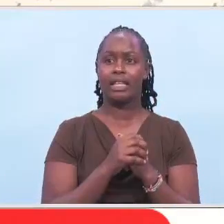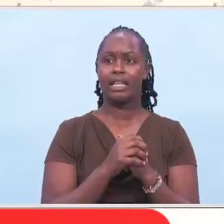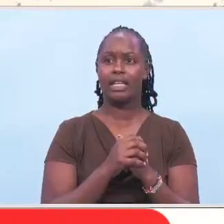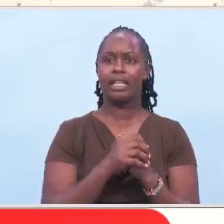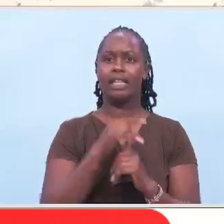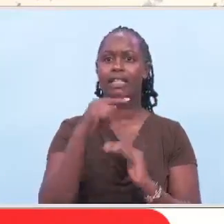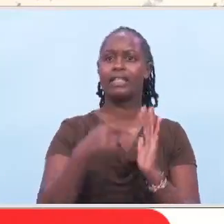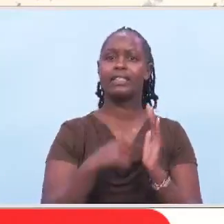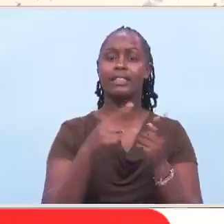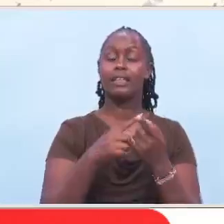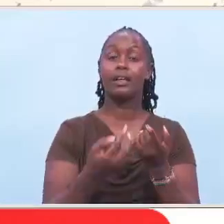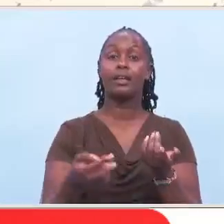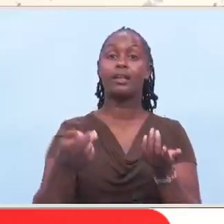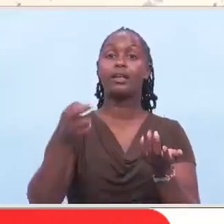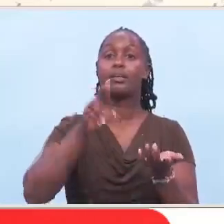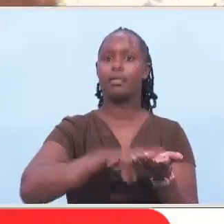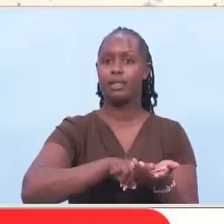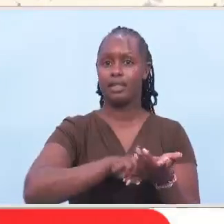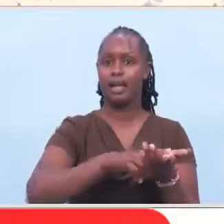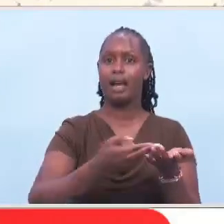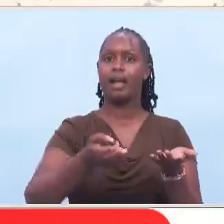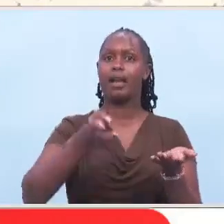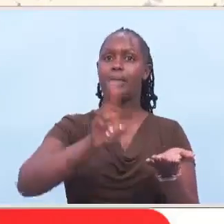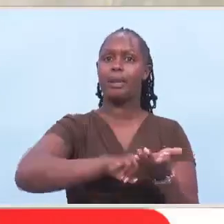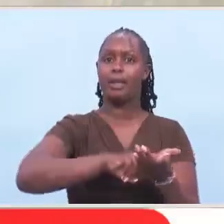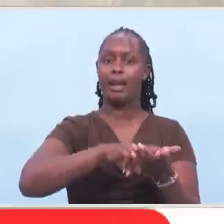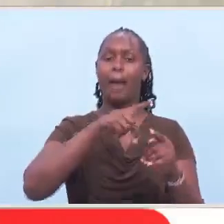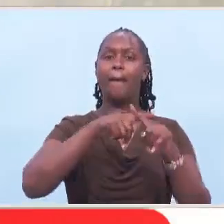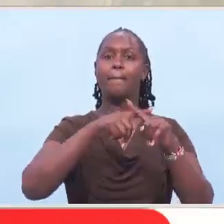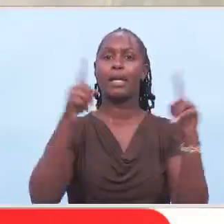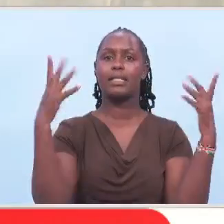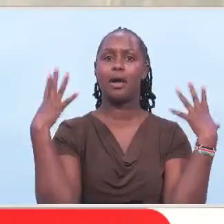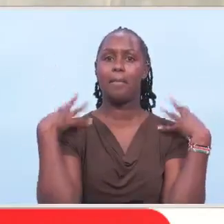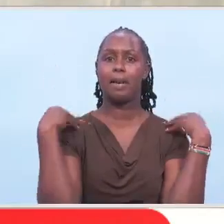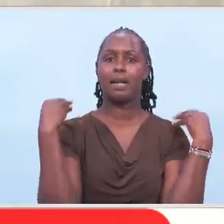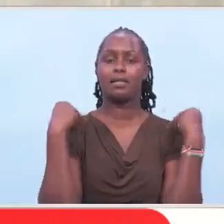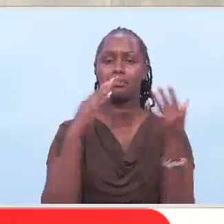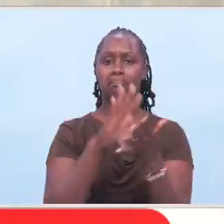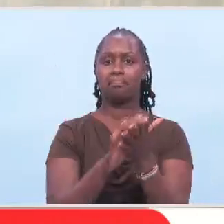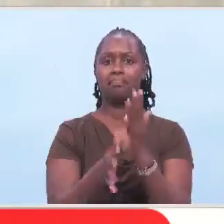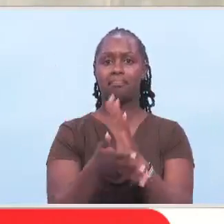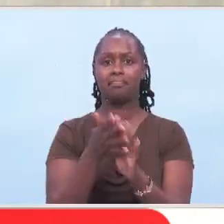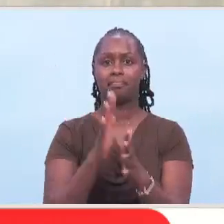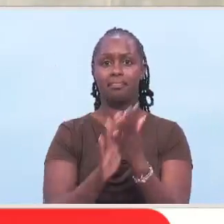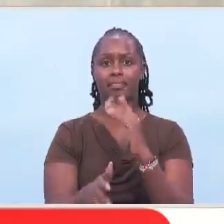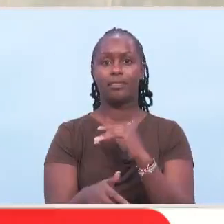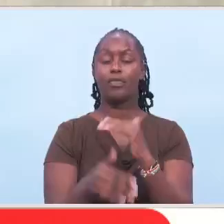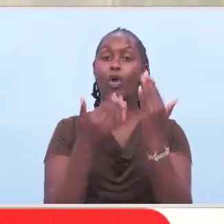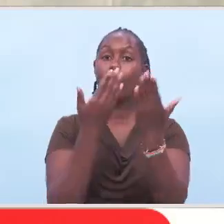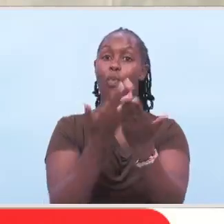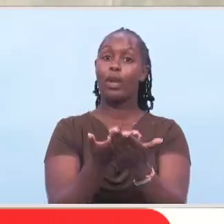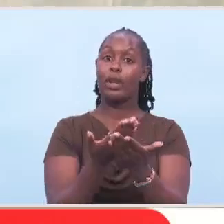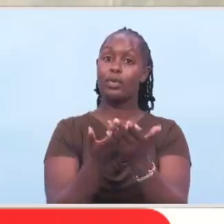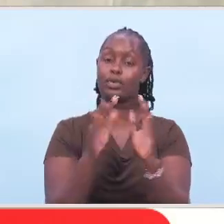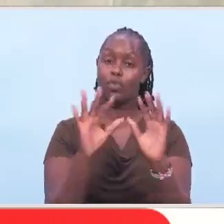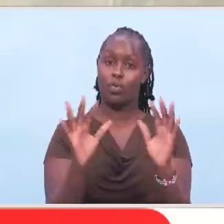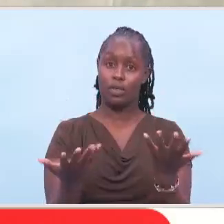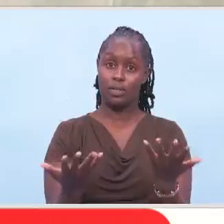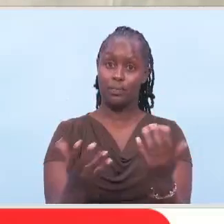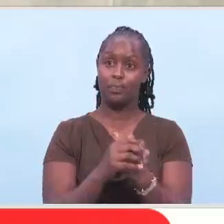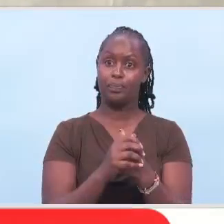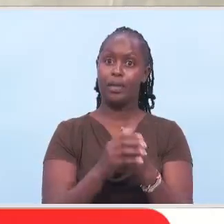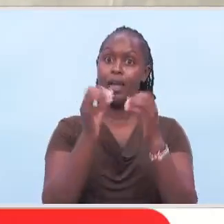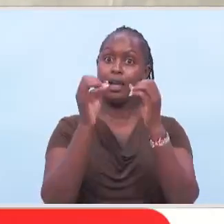theory. Lakini hakuna practical part of it. Na sisi tunaomba wakati huu ikiwa ni wale